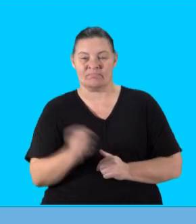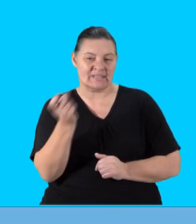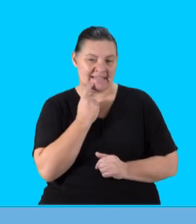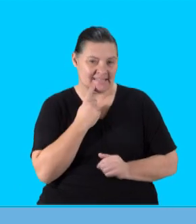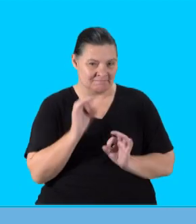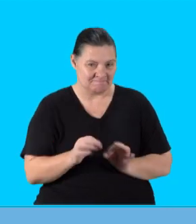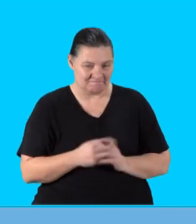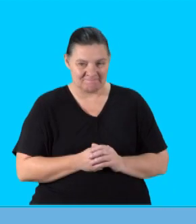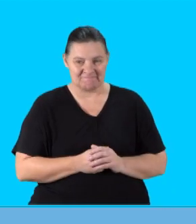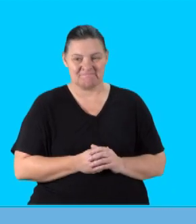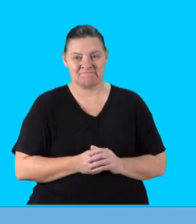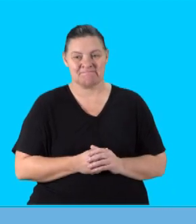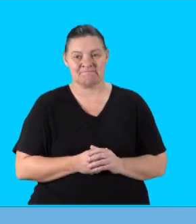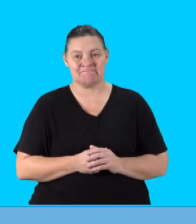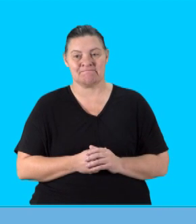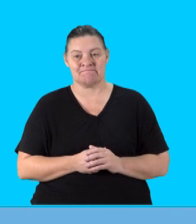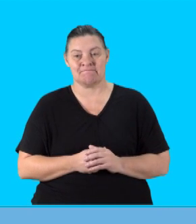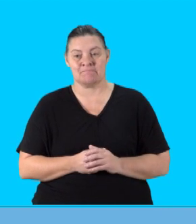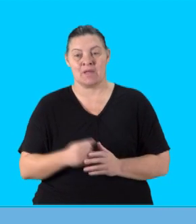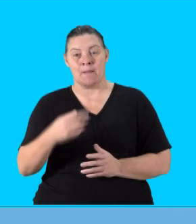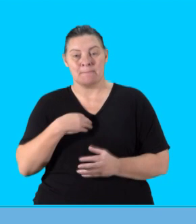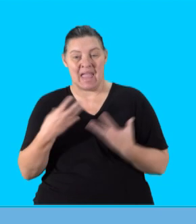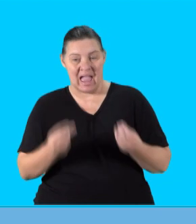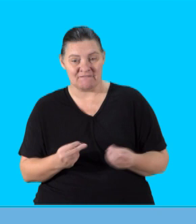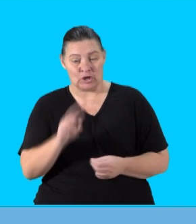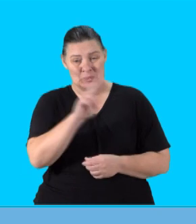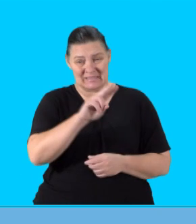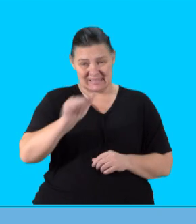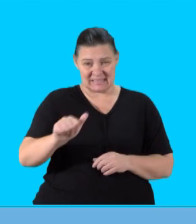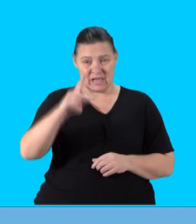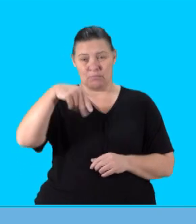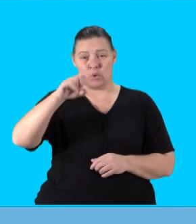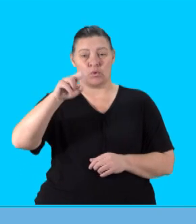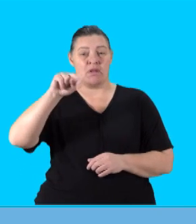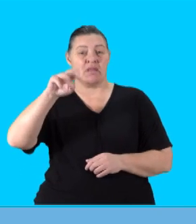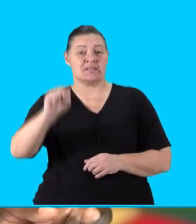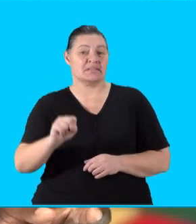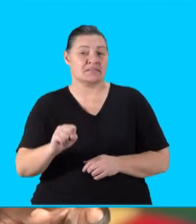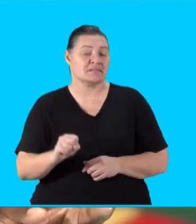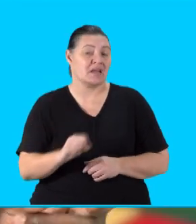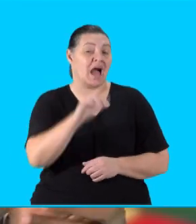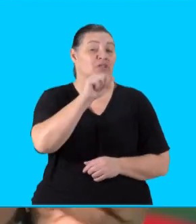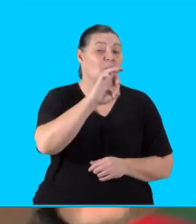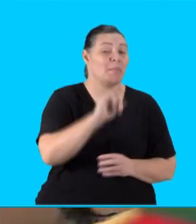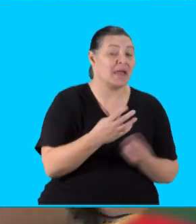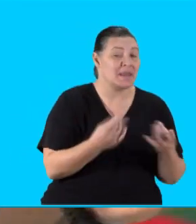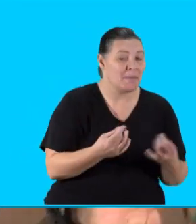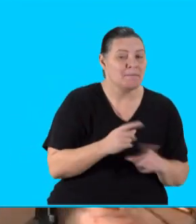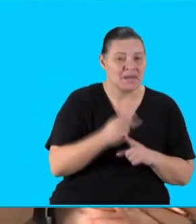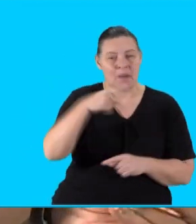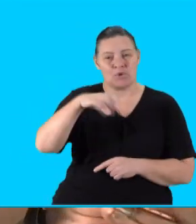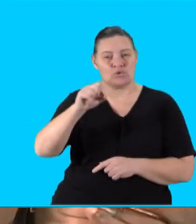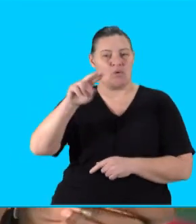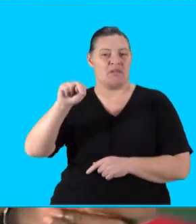Right, easy enough. Let's move on. I have 26 protons. So remember, atomic number is equals to the number